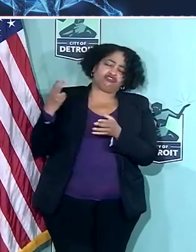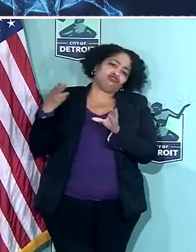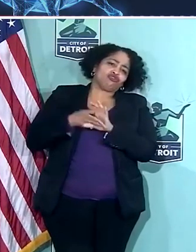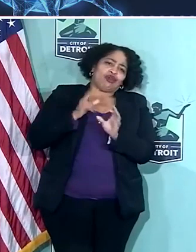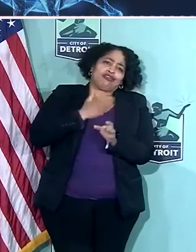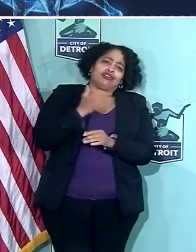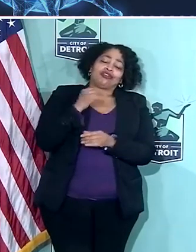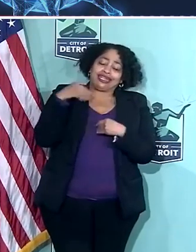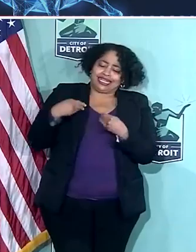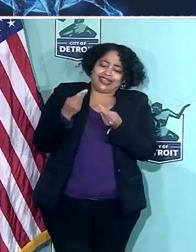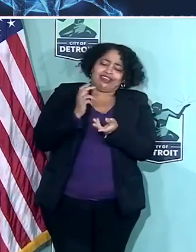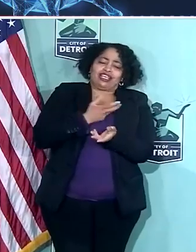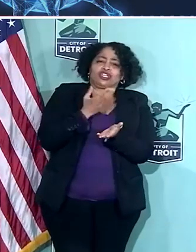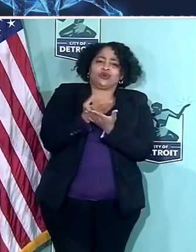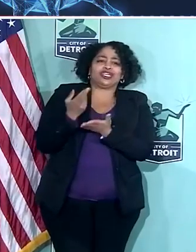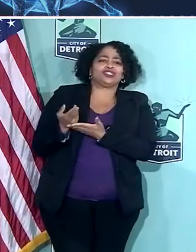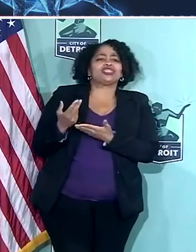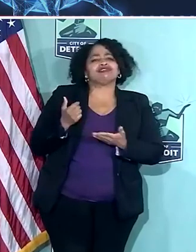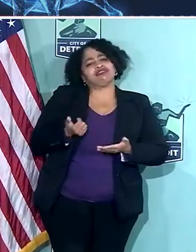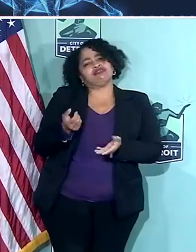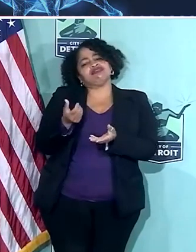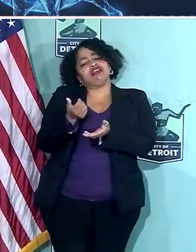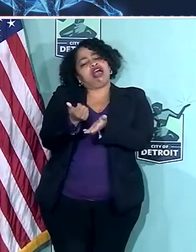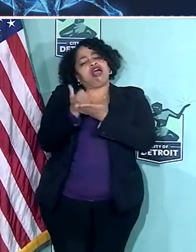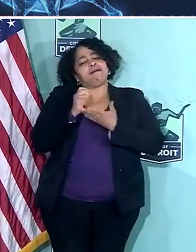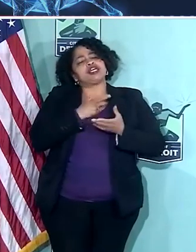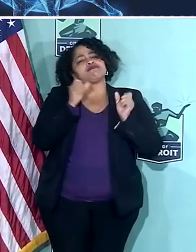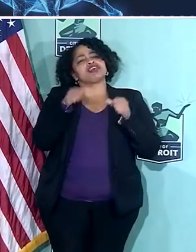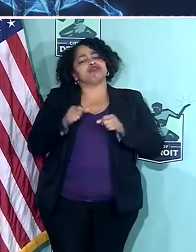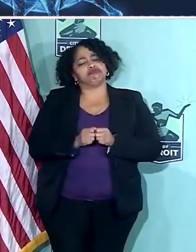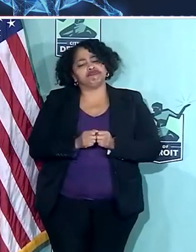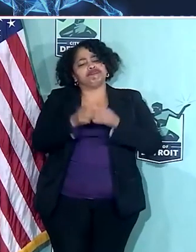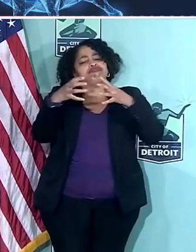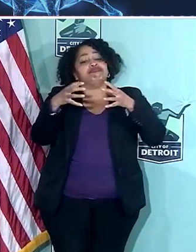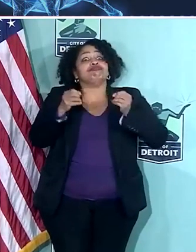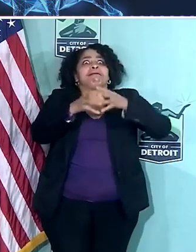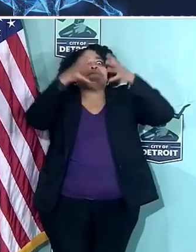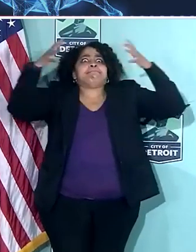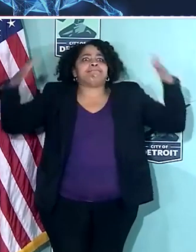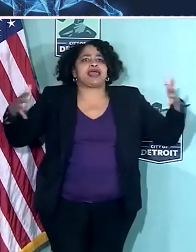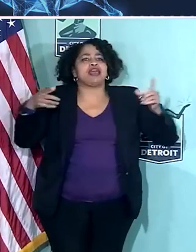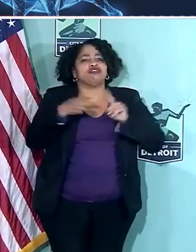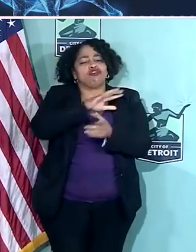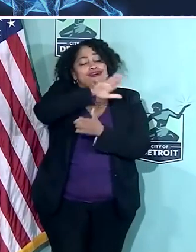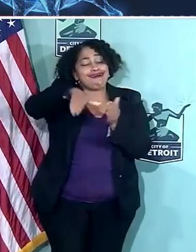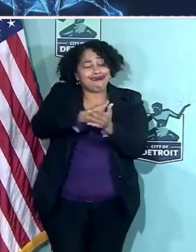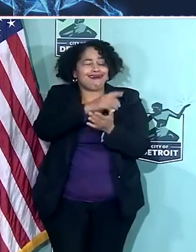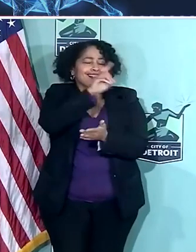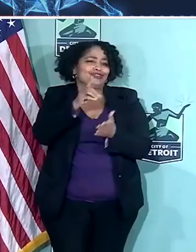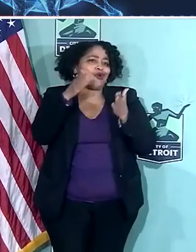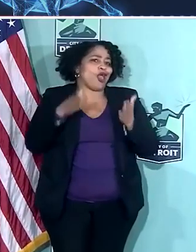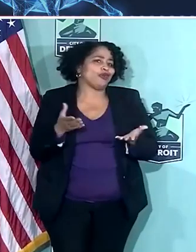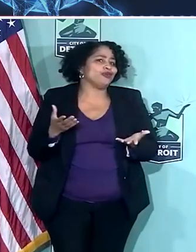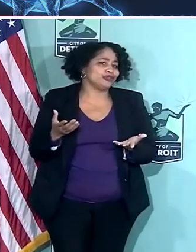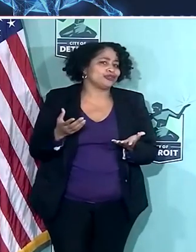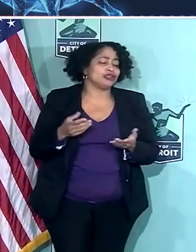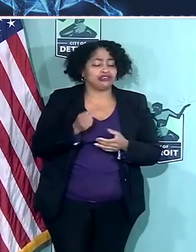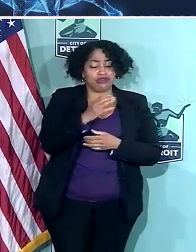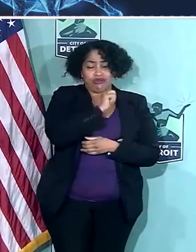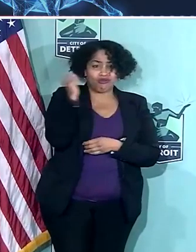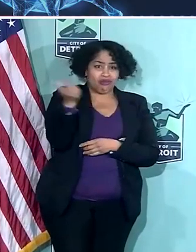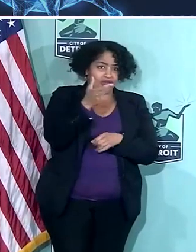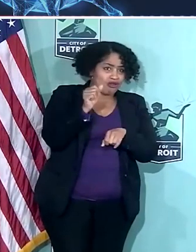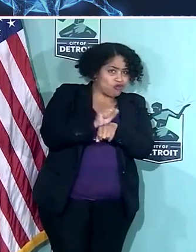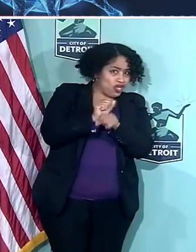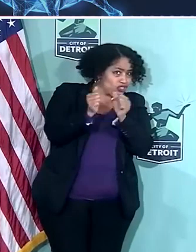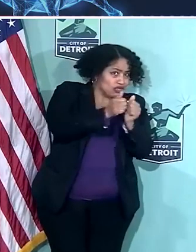us the resources that allows us to expand this to every single Detroiter. So with all of the Detroit healthcare systems pitching in together,